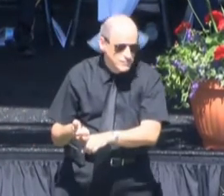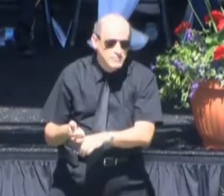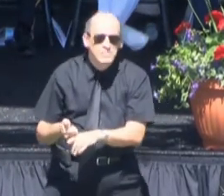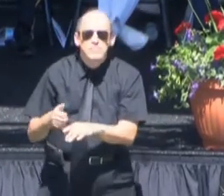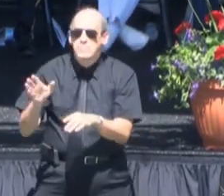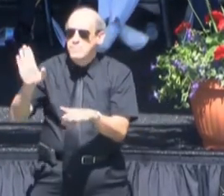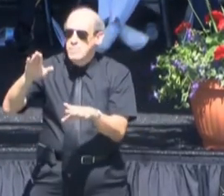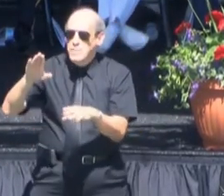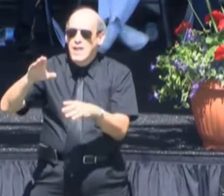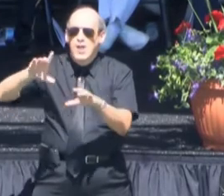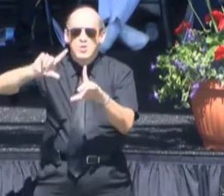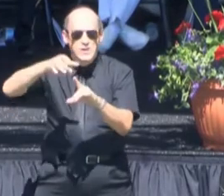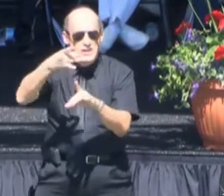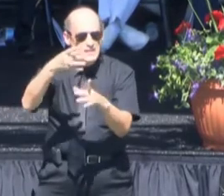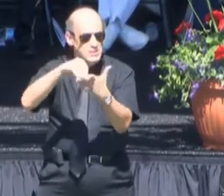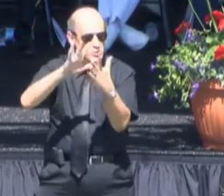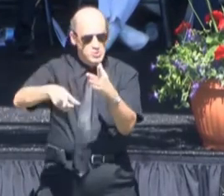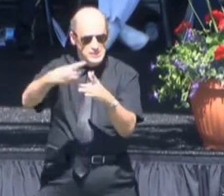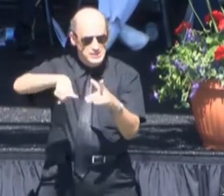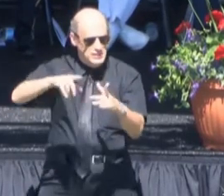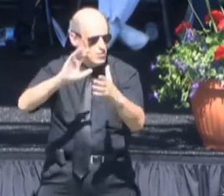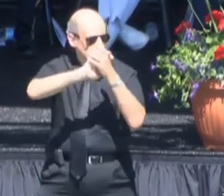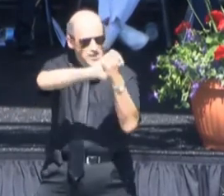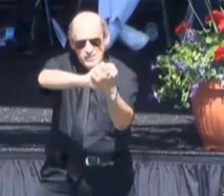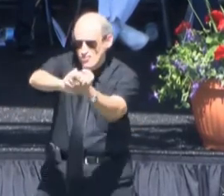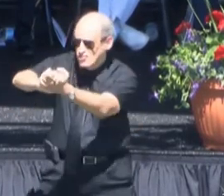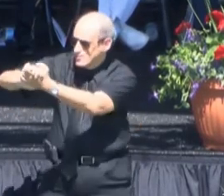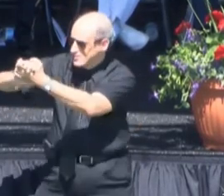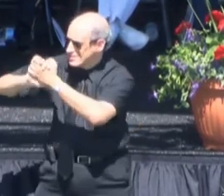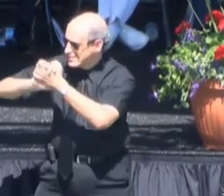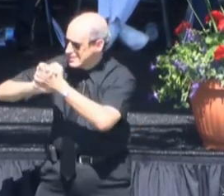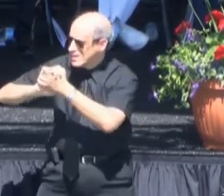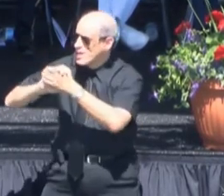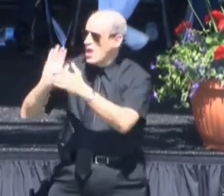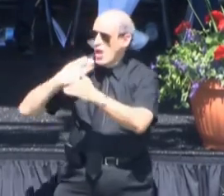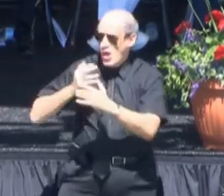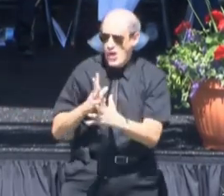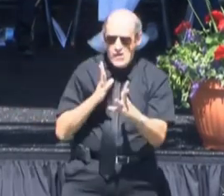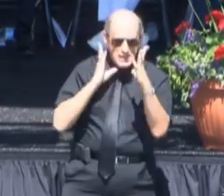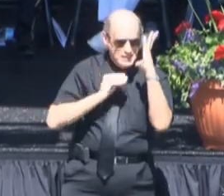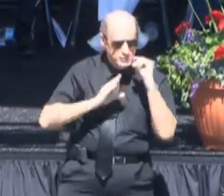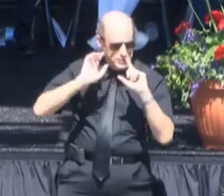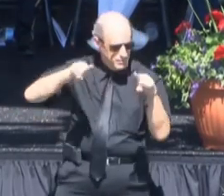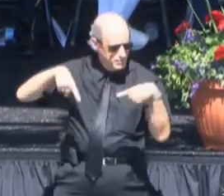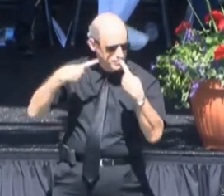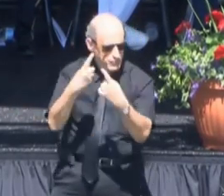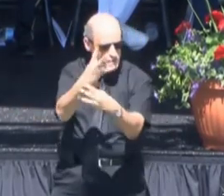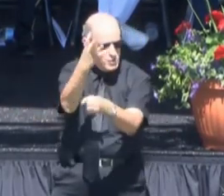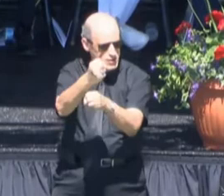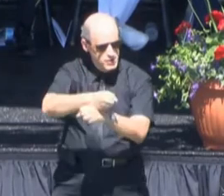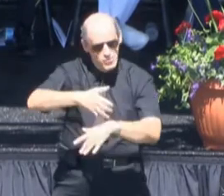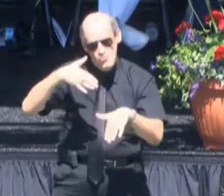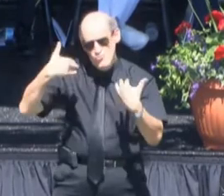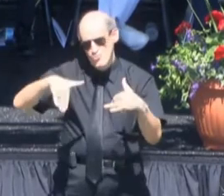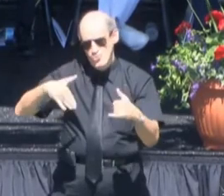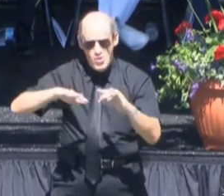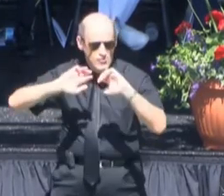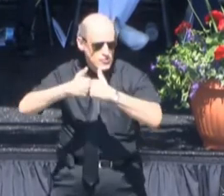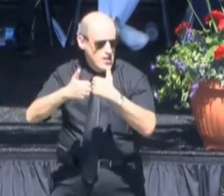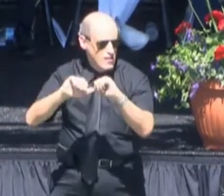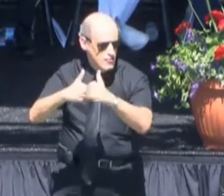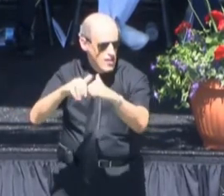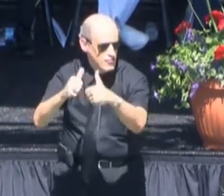To the class of 2018, congratulations. It has been a lengthy and grueling 4 years filled with